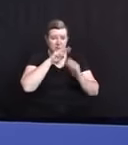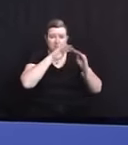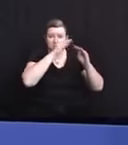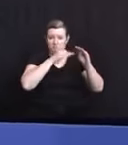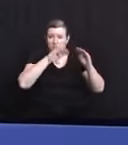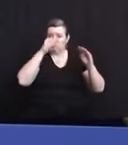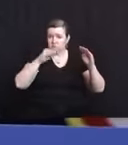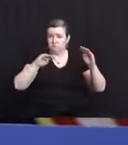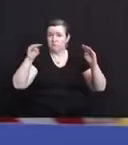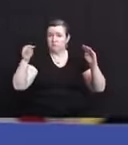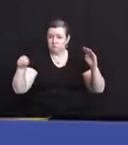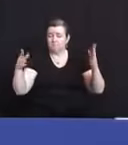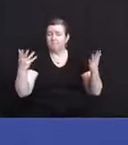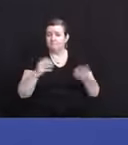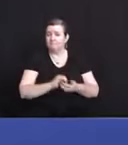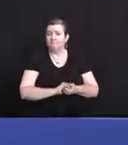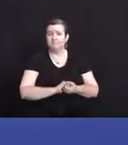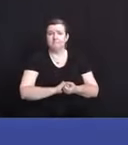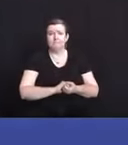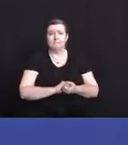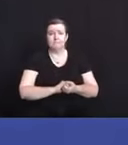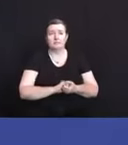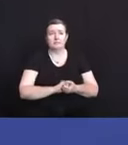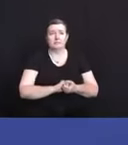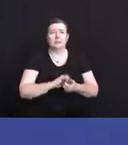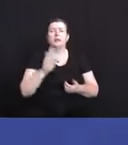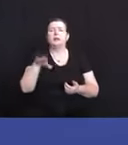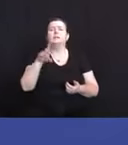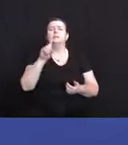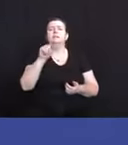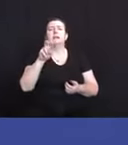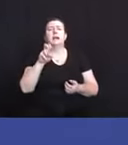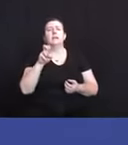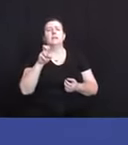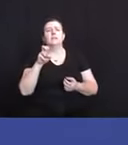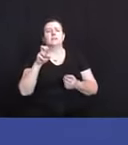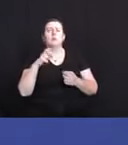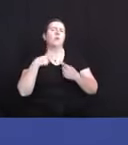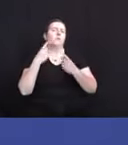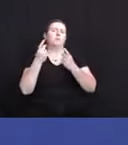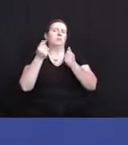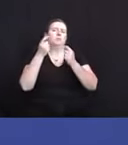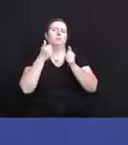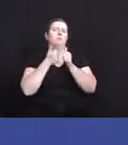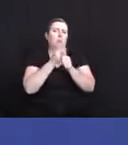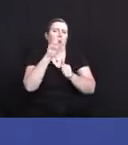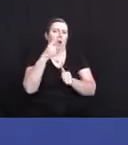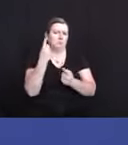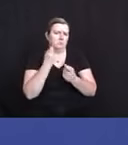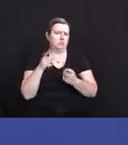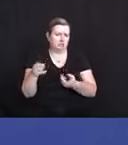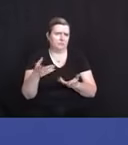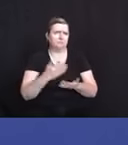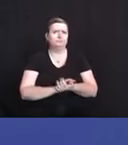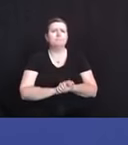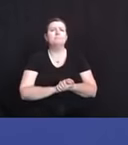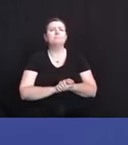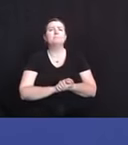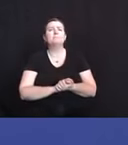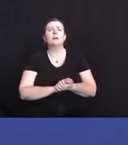Thank you. Dave, you had real quick. Yeah, just a real quick follow. What about this notion that they're suggesting that they should